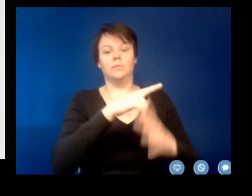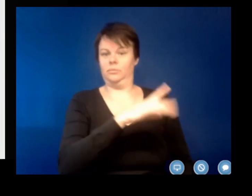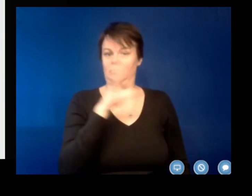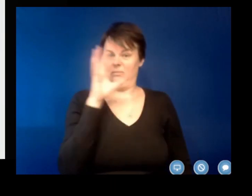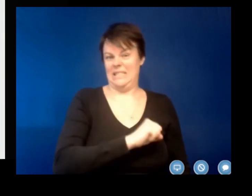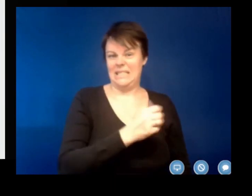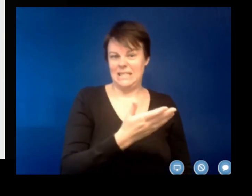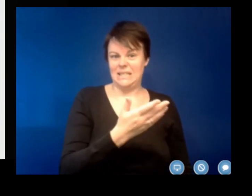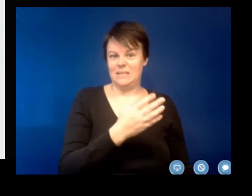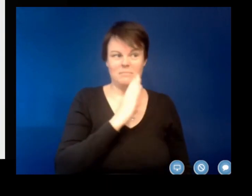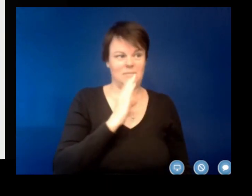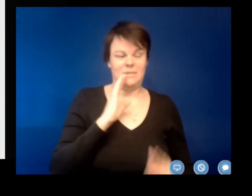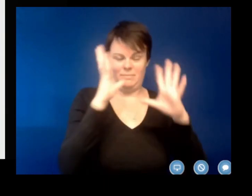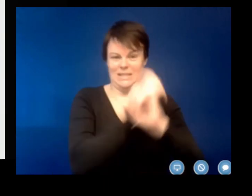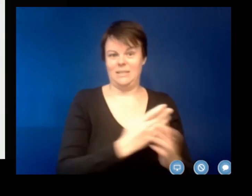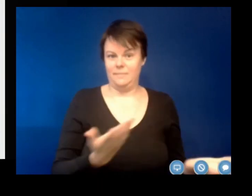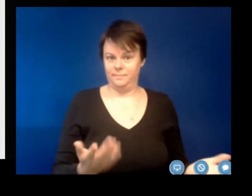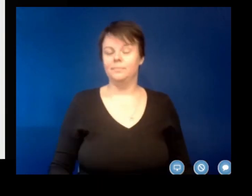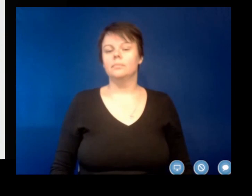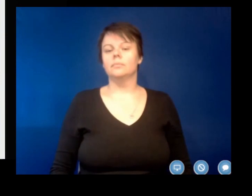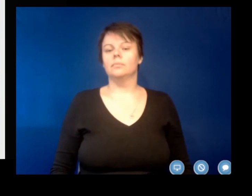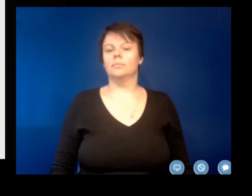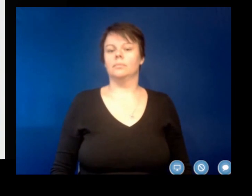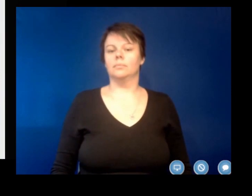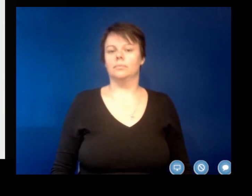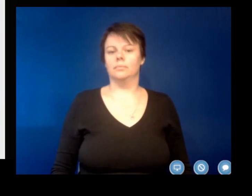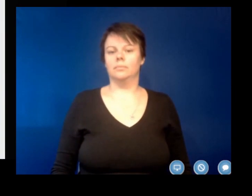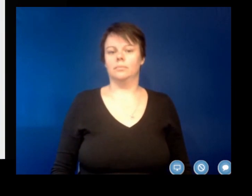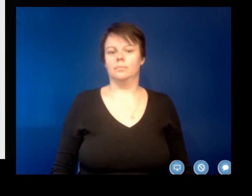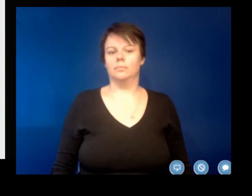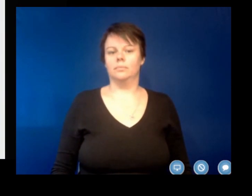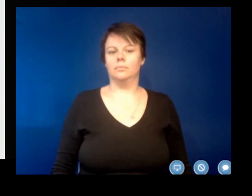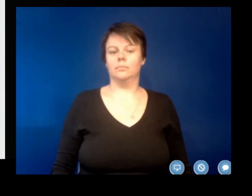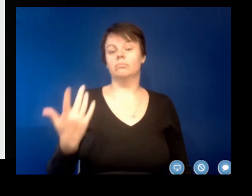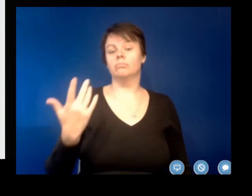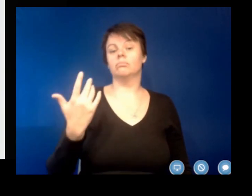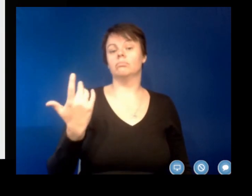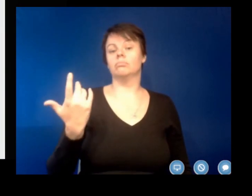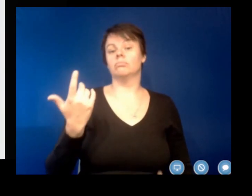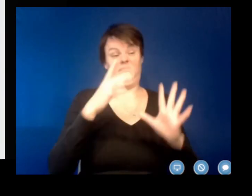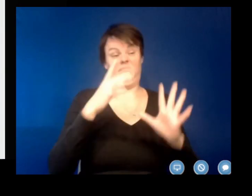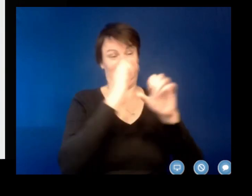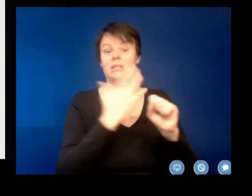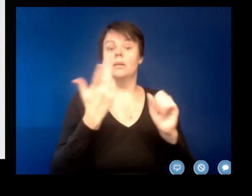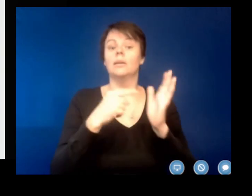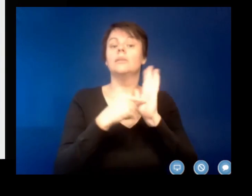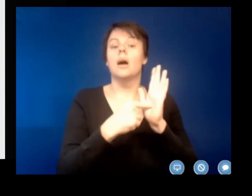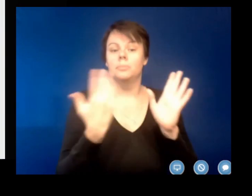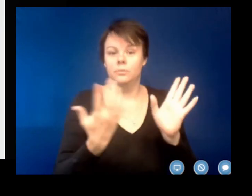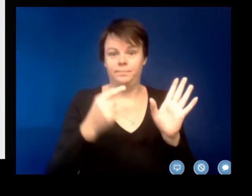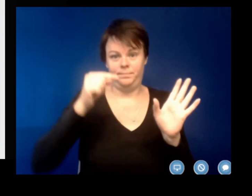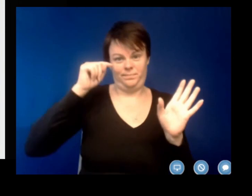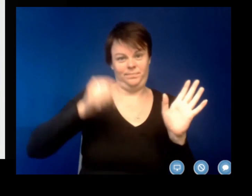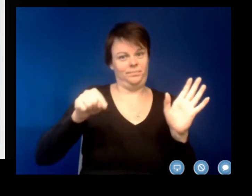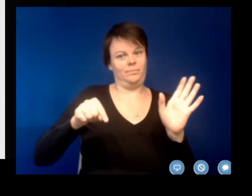foundation, the lack of conceptual clearness, the lack of perspectives from the global south. But I would add, from my